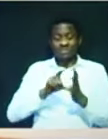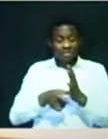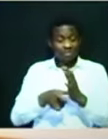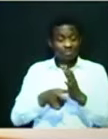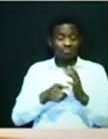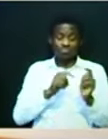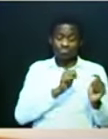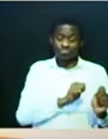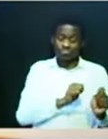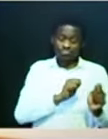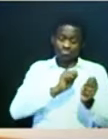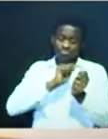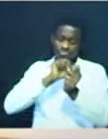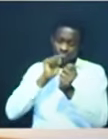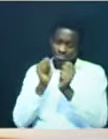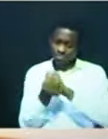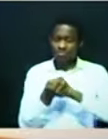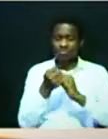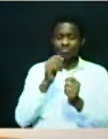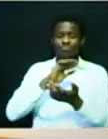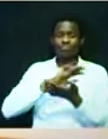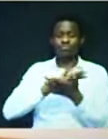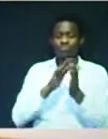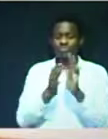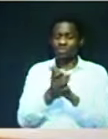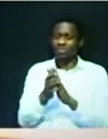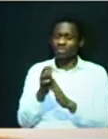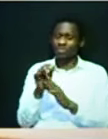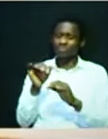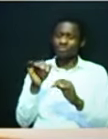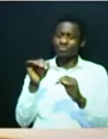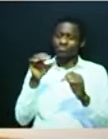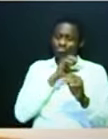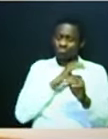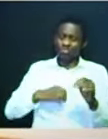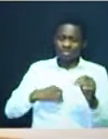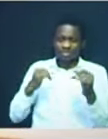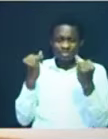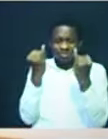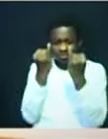transform us into the image of Christ from glory to